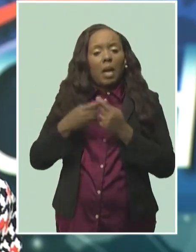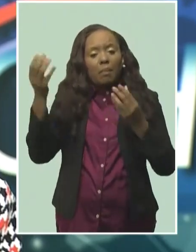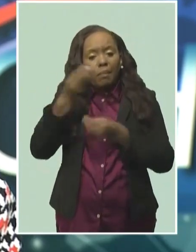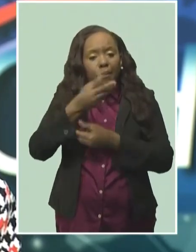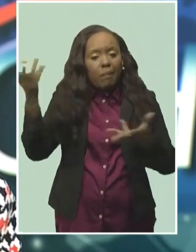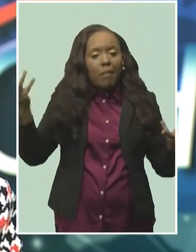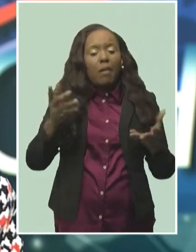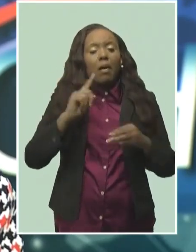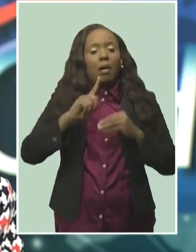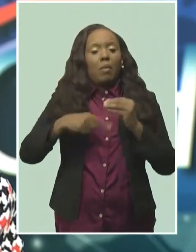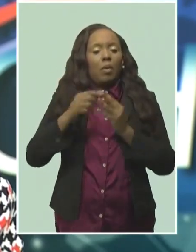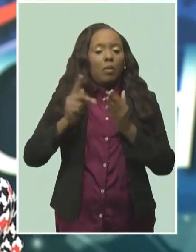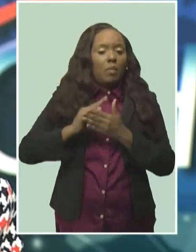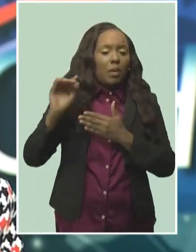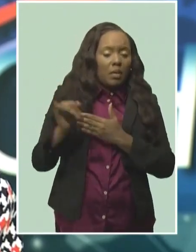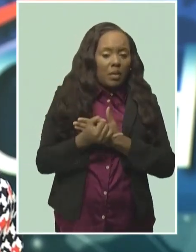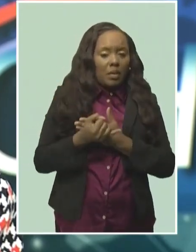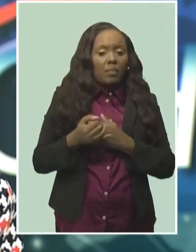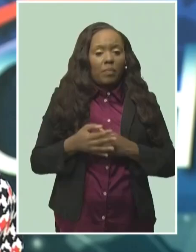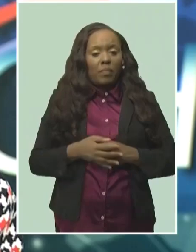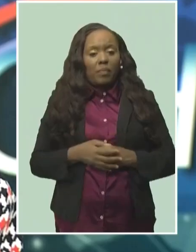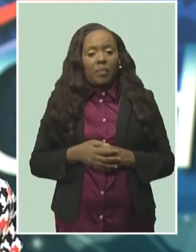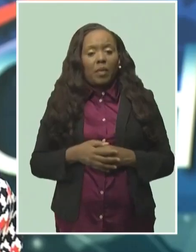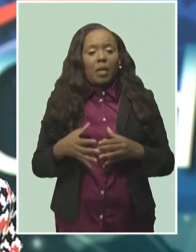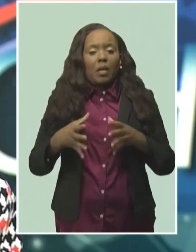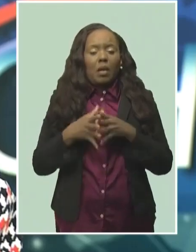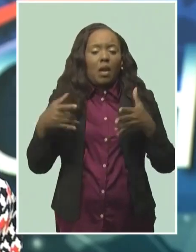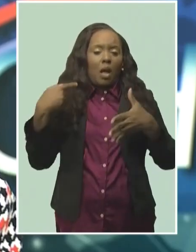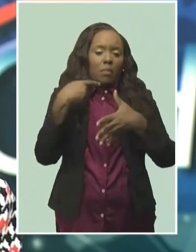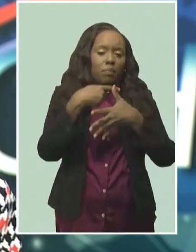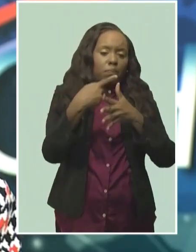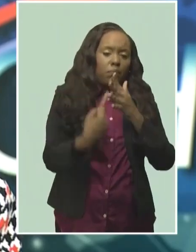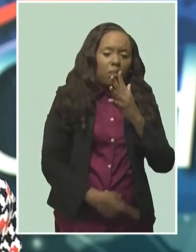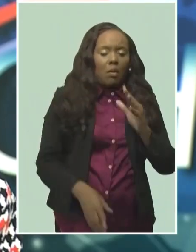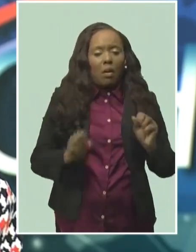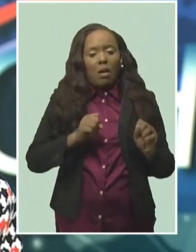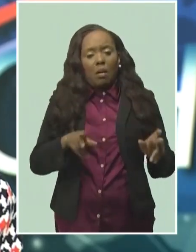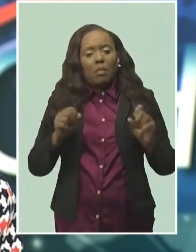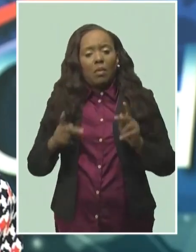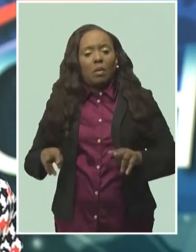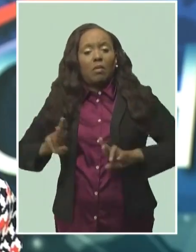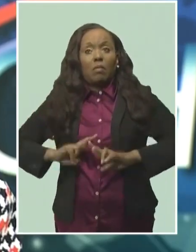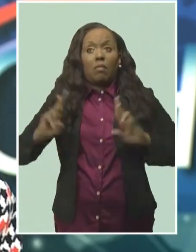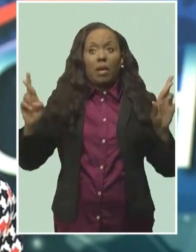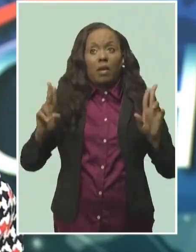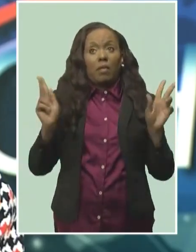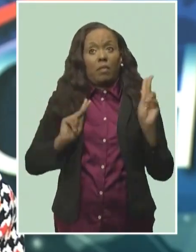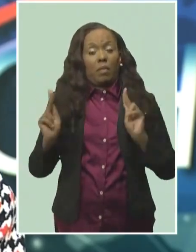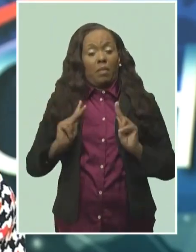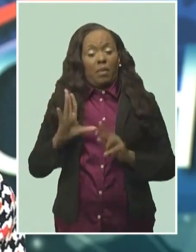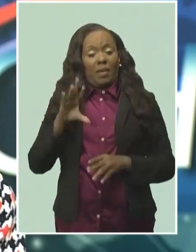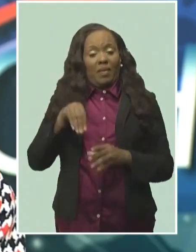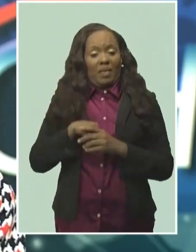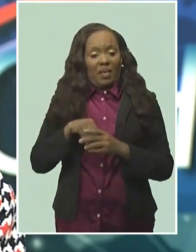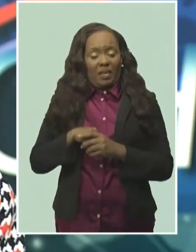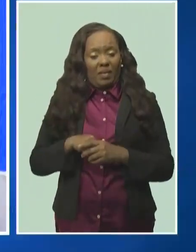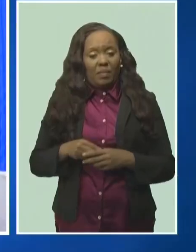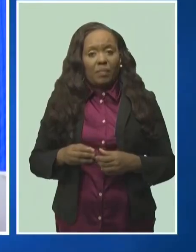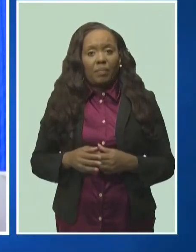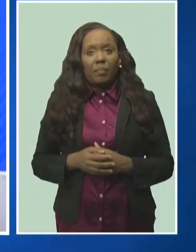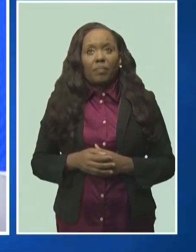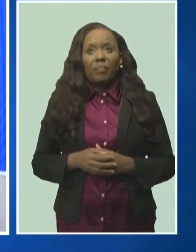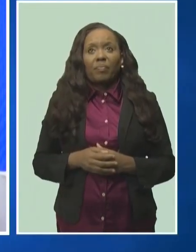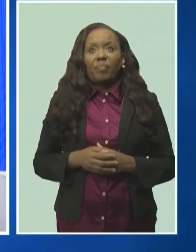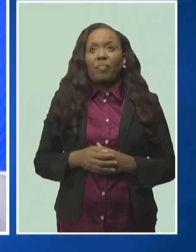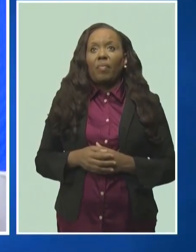for investment. Ms. Greenidge says there are a number of opportunities in Barbados ready for the investor. As